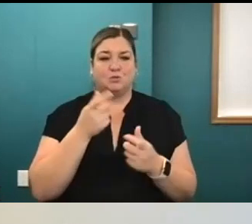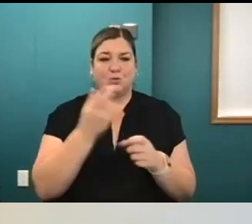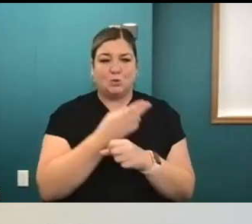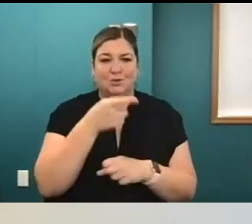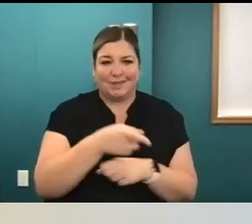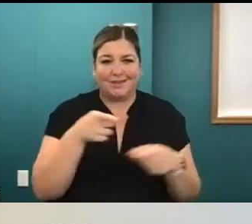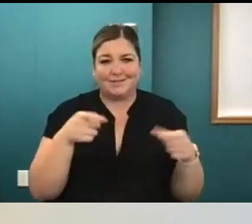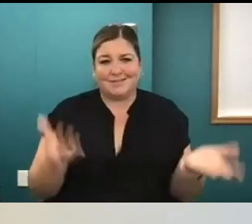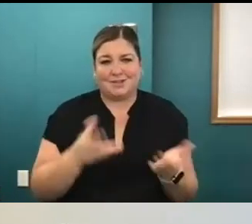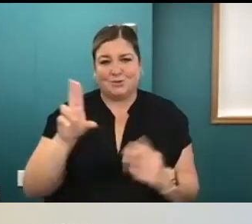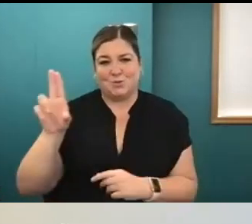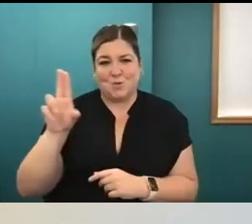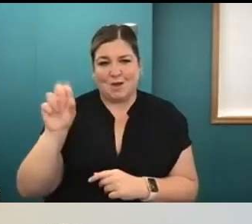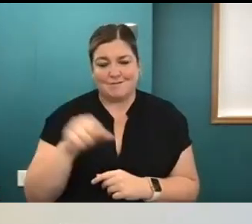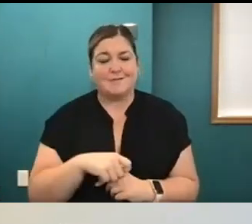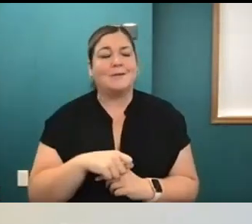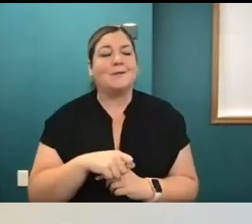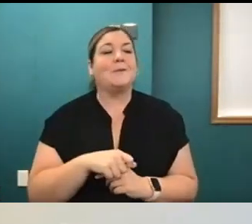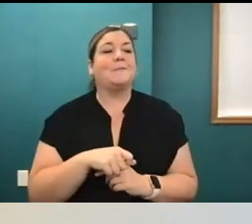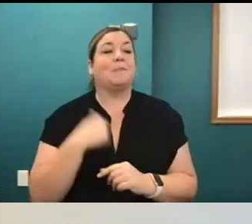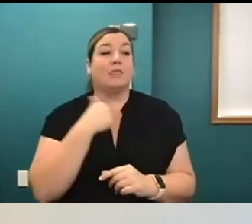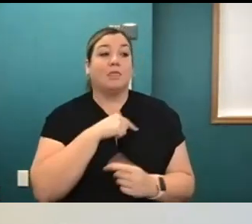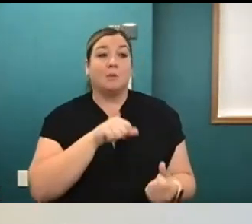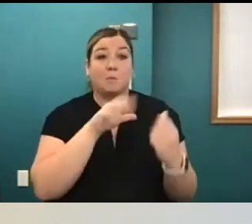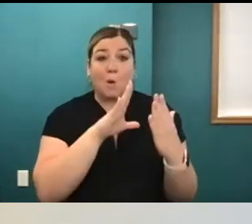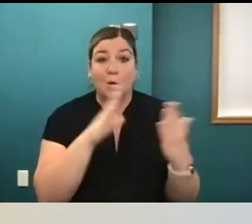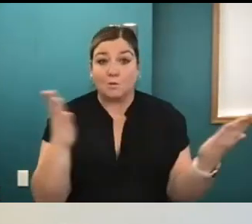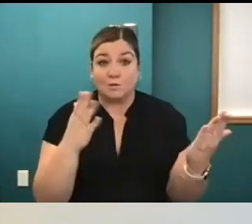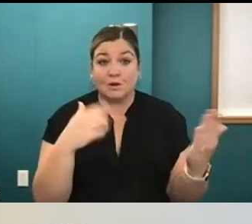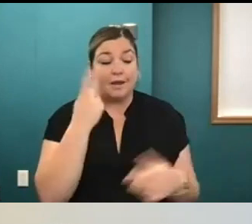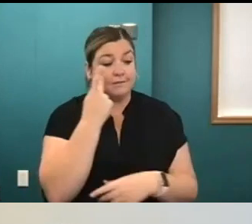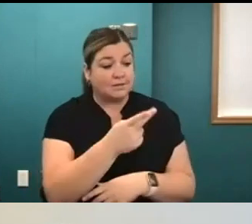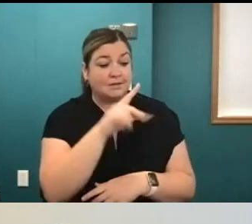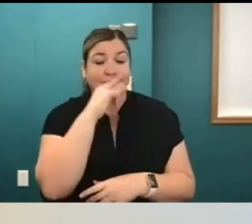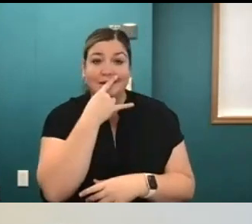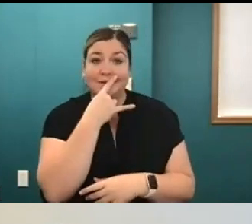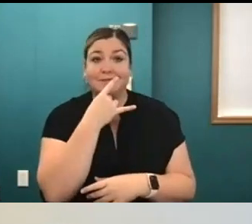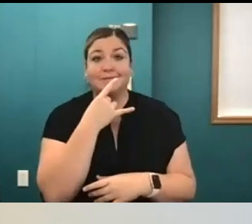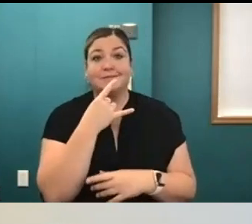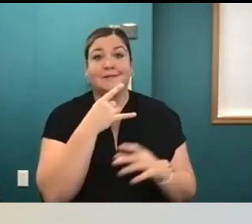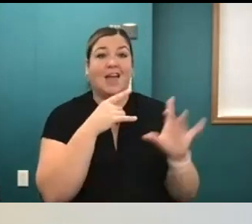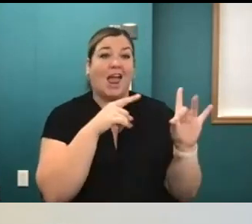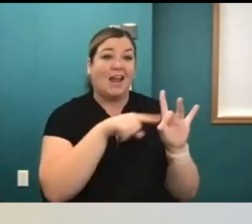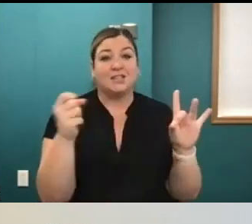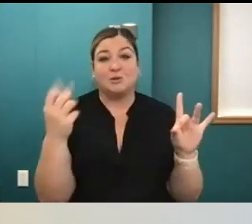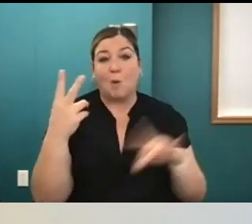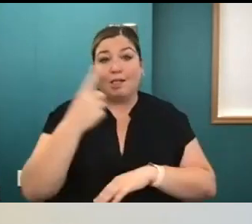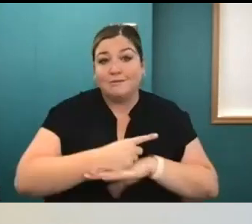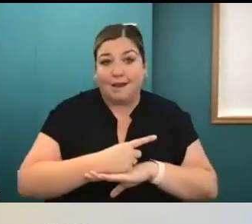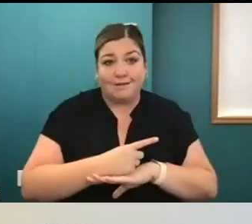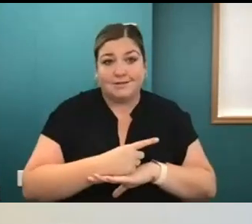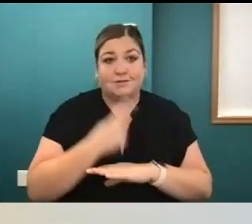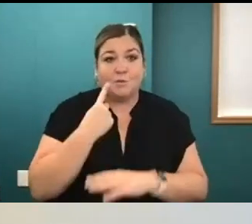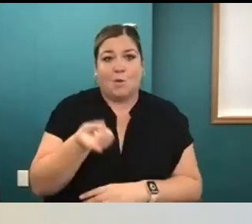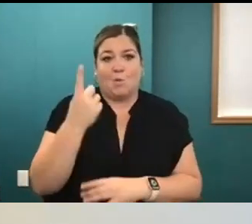US. And the method that we developed, I was seeing kids have anywhere from 8 to 12 days of use of 1